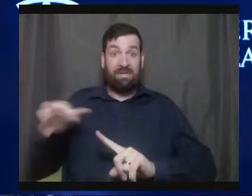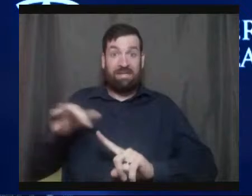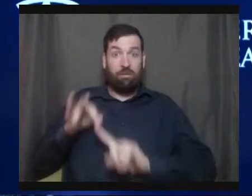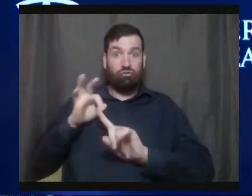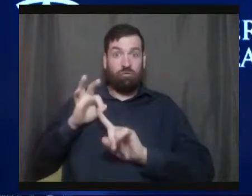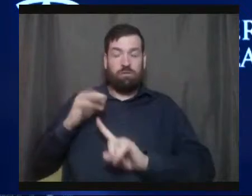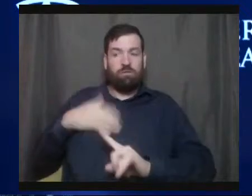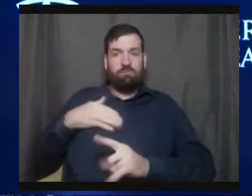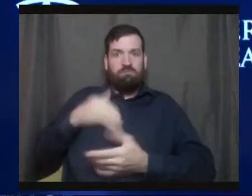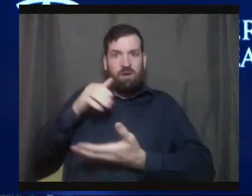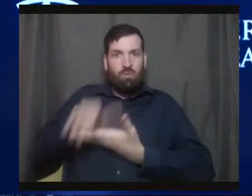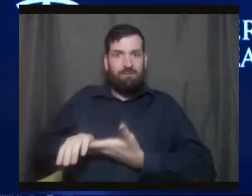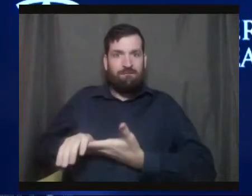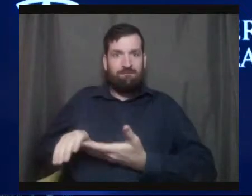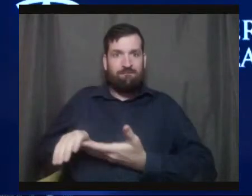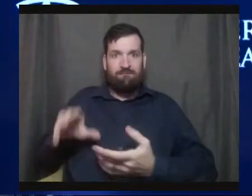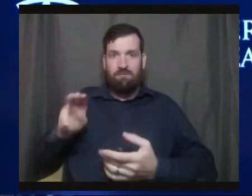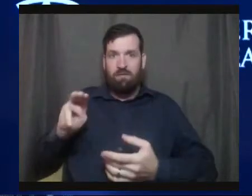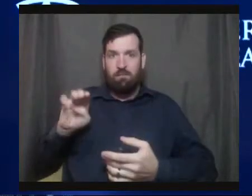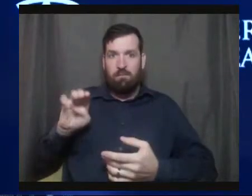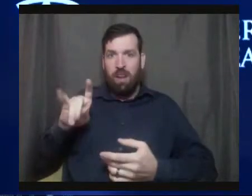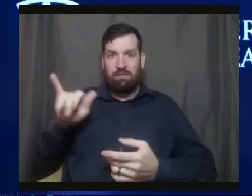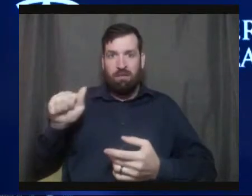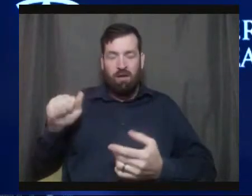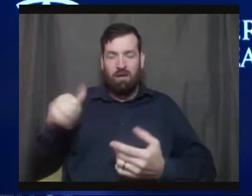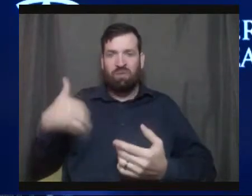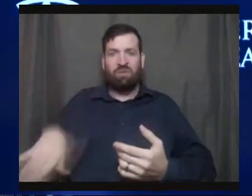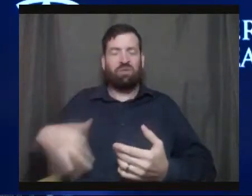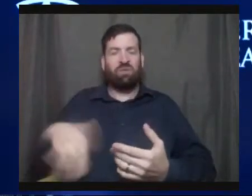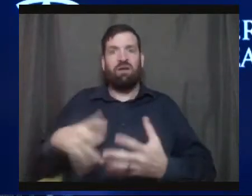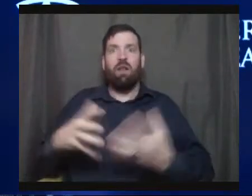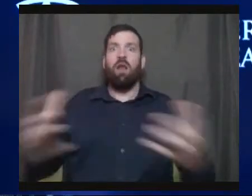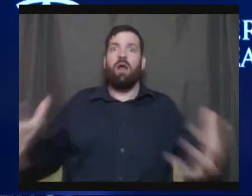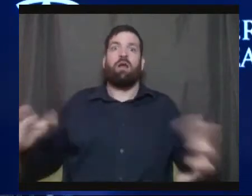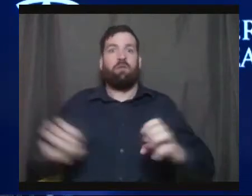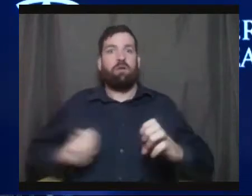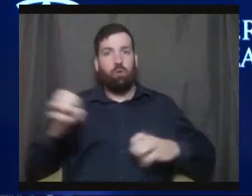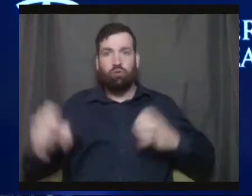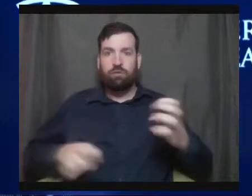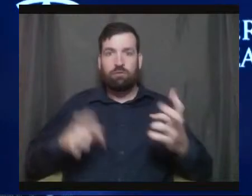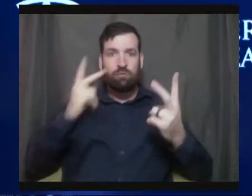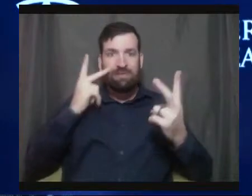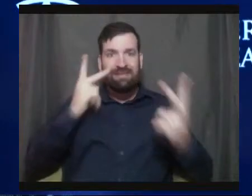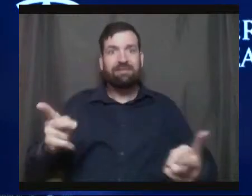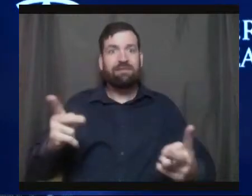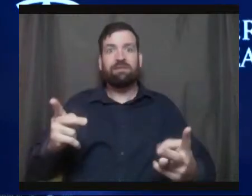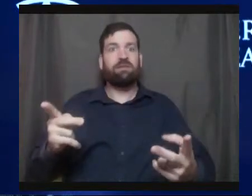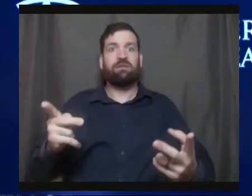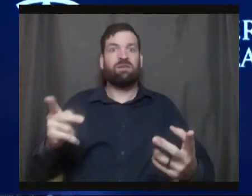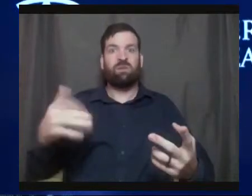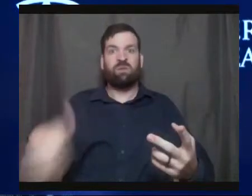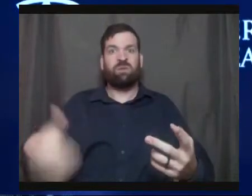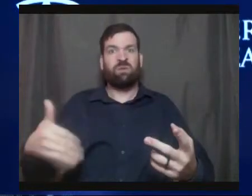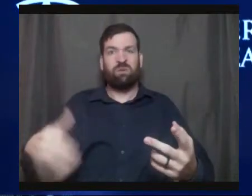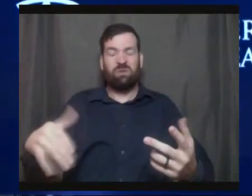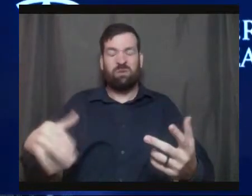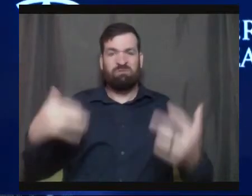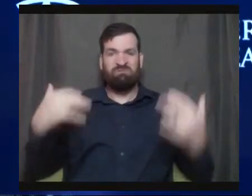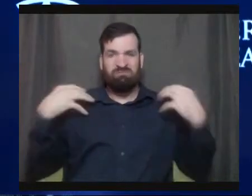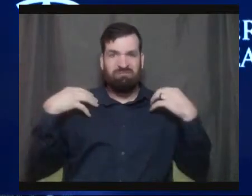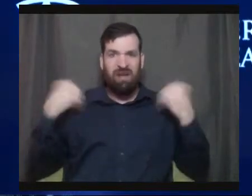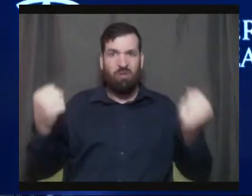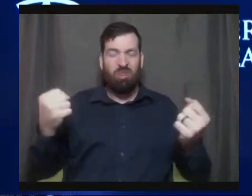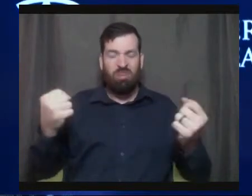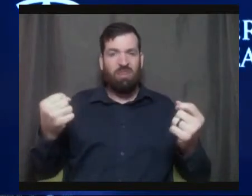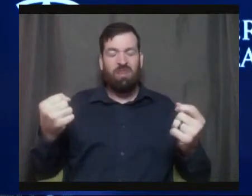Melissa, who was dealing with a lot of emotions at the time. To see, that poor health has taken them away from us. So